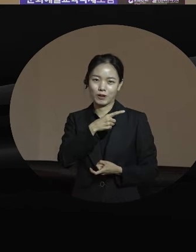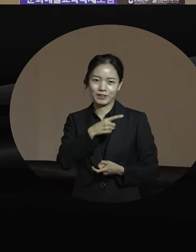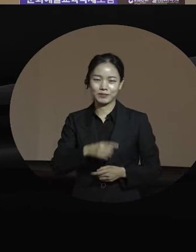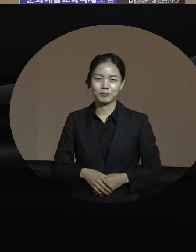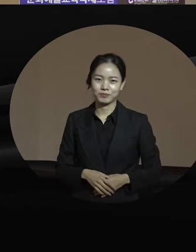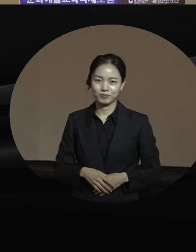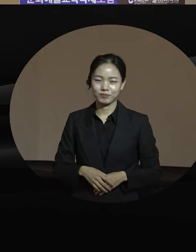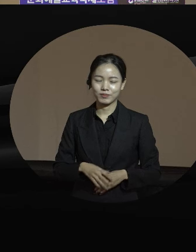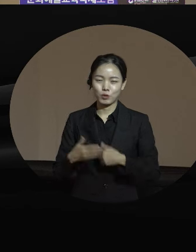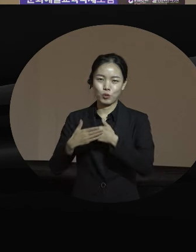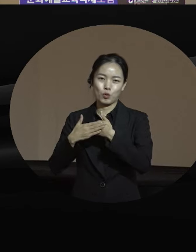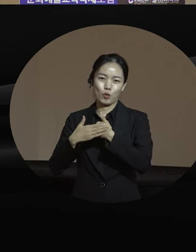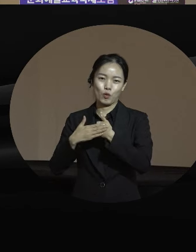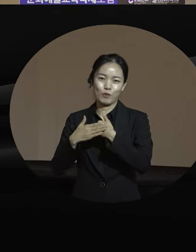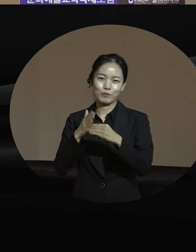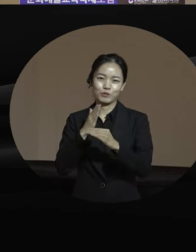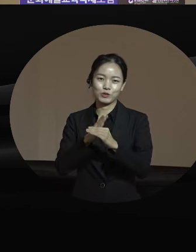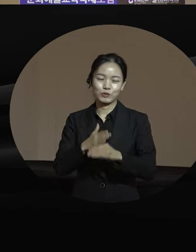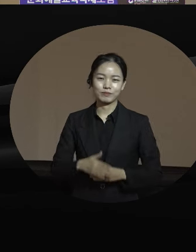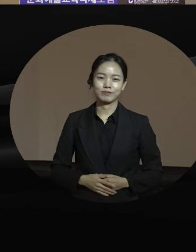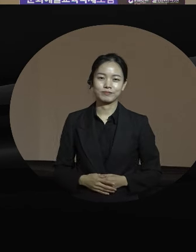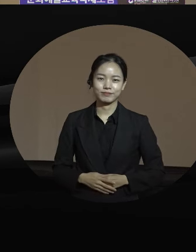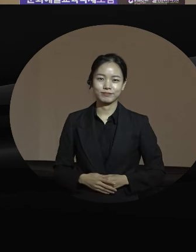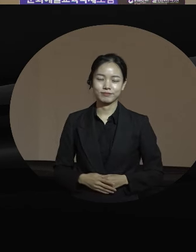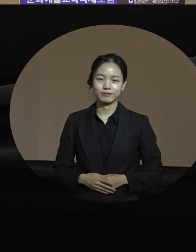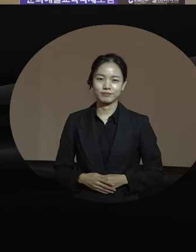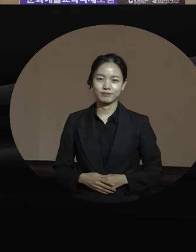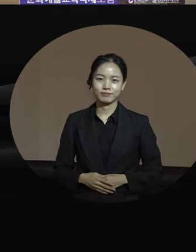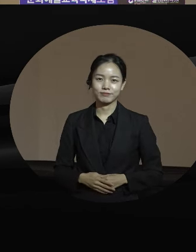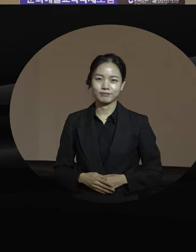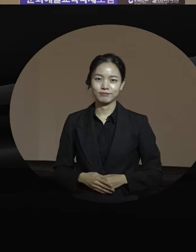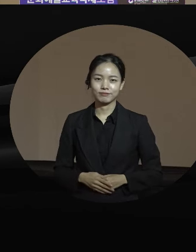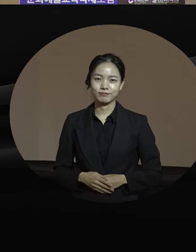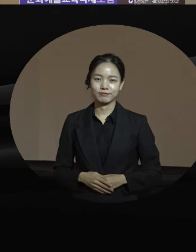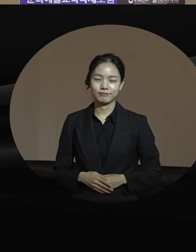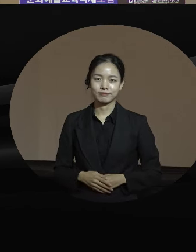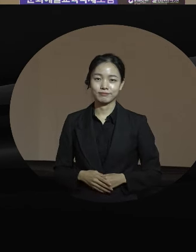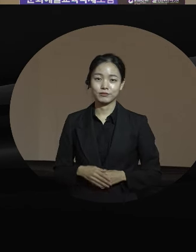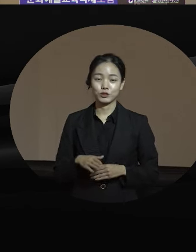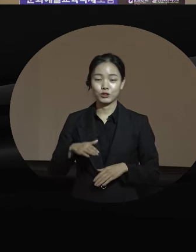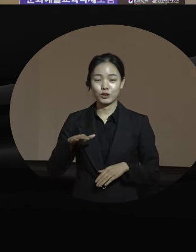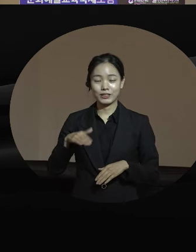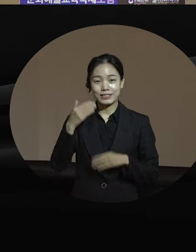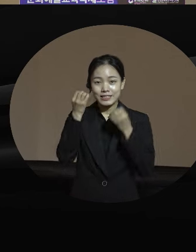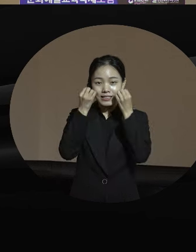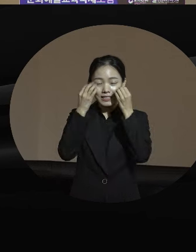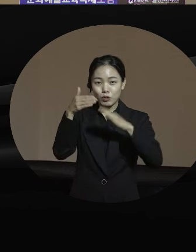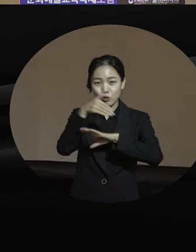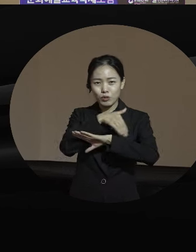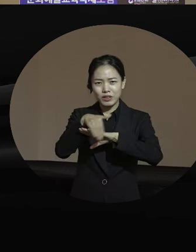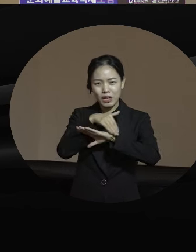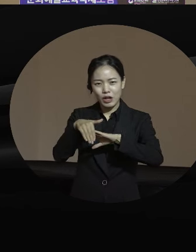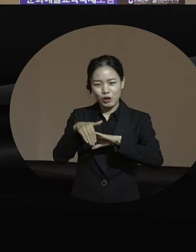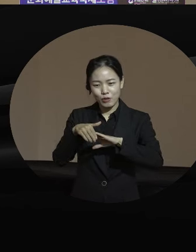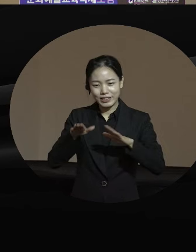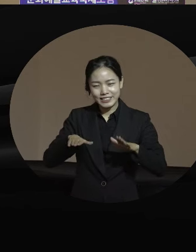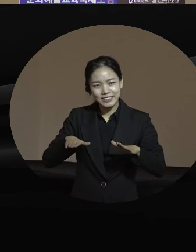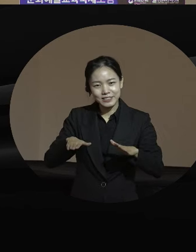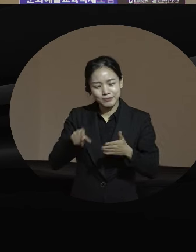been working on the drafts of the new framework together, and on Friday, when I will return home, an